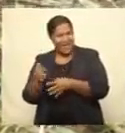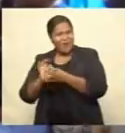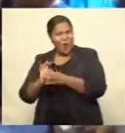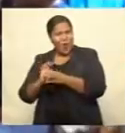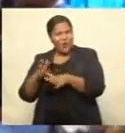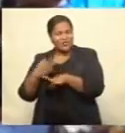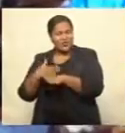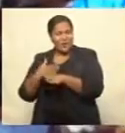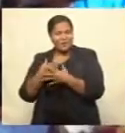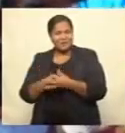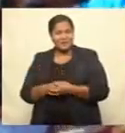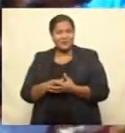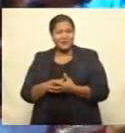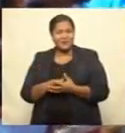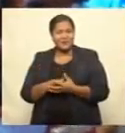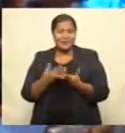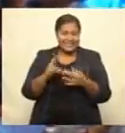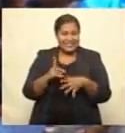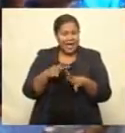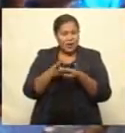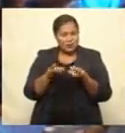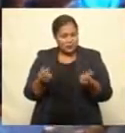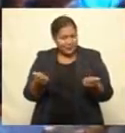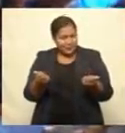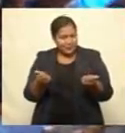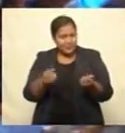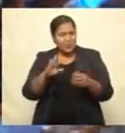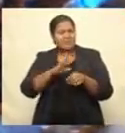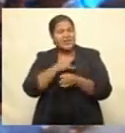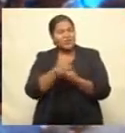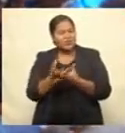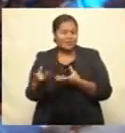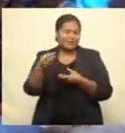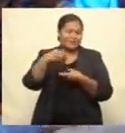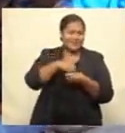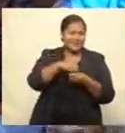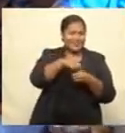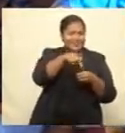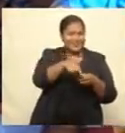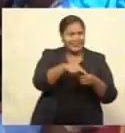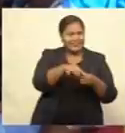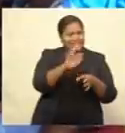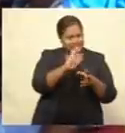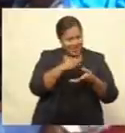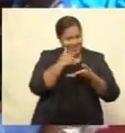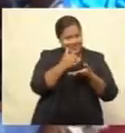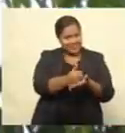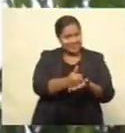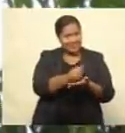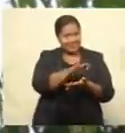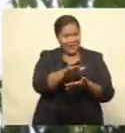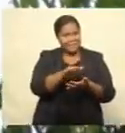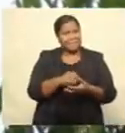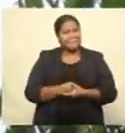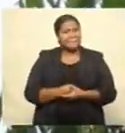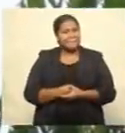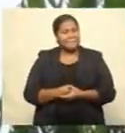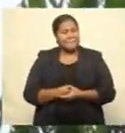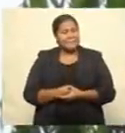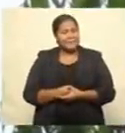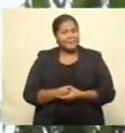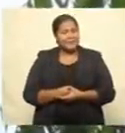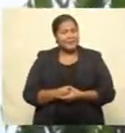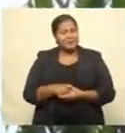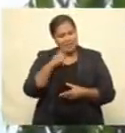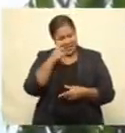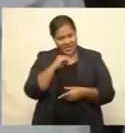the medium-term solution, is to ensure that they come into the formal space and that they're actually accounted and they are able to